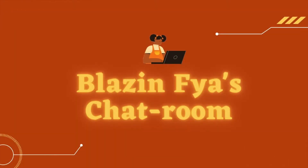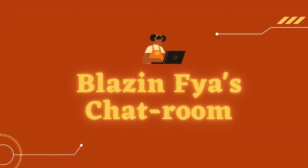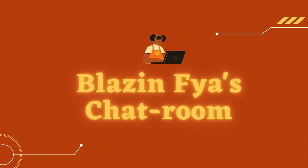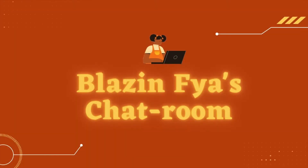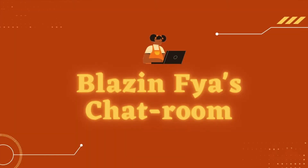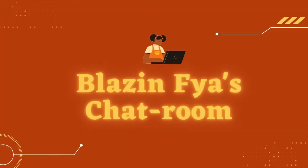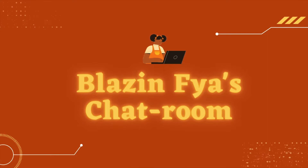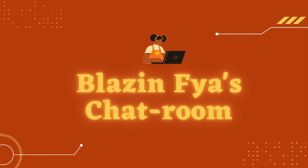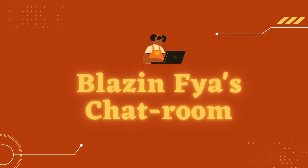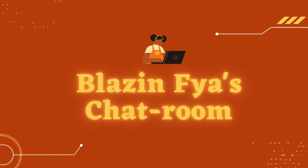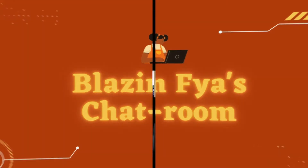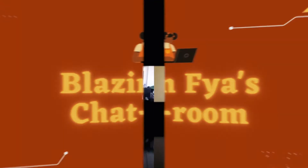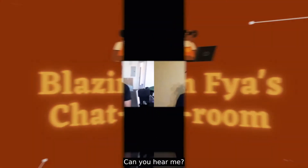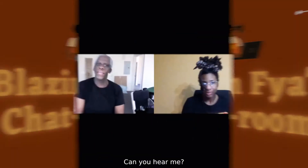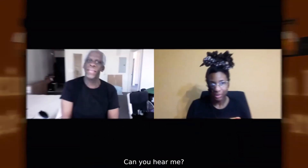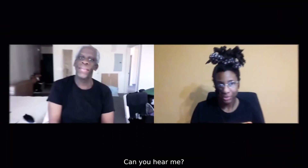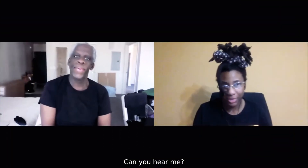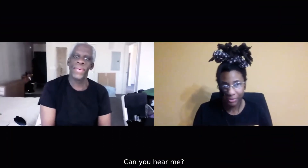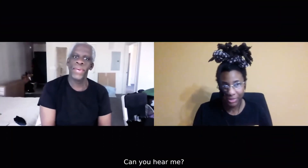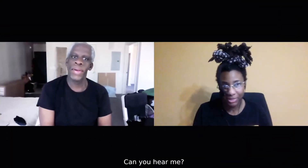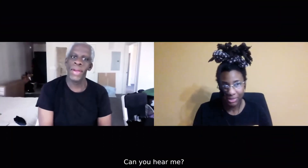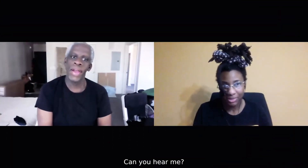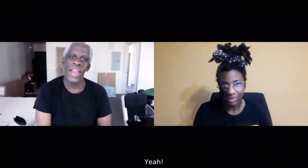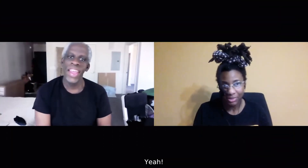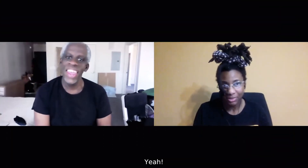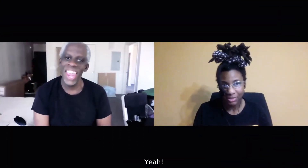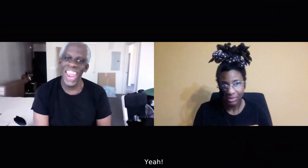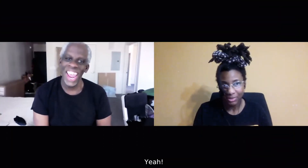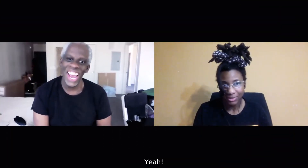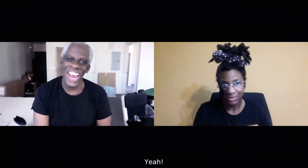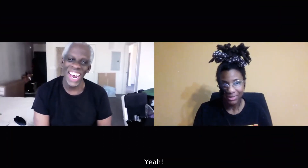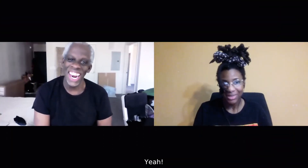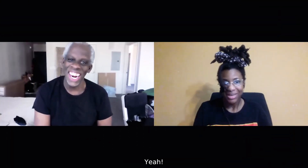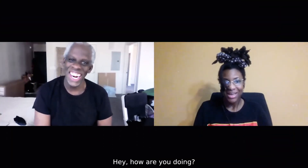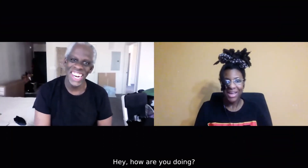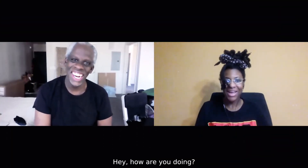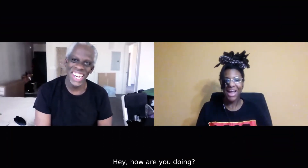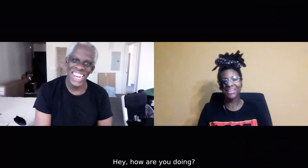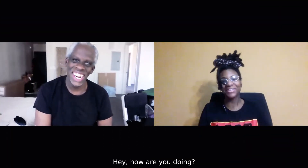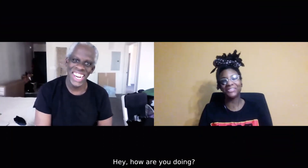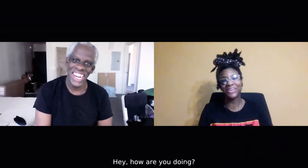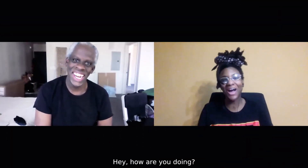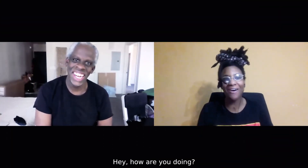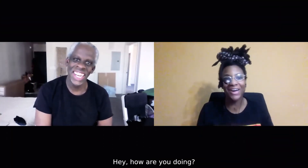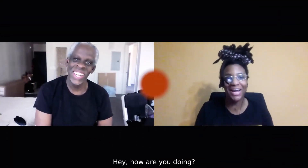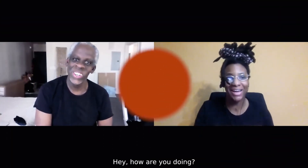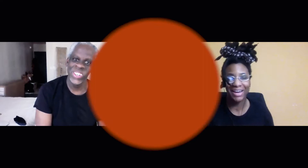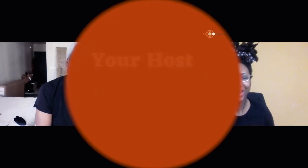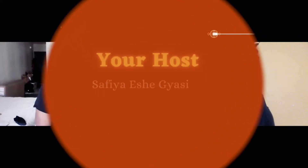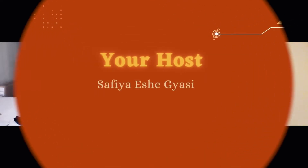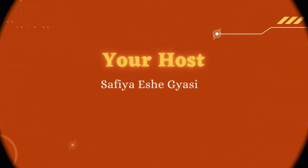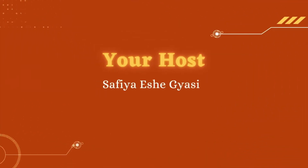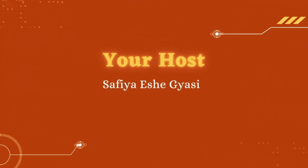Welcome back to Blazin' Fiya's chat room. Fiya is joined by a distinguished older black gentleman wearing a black t-shirt.